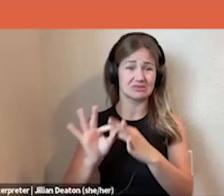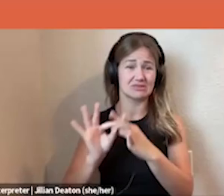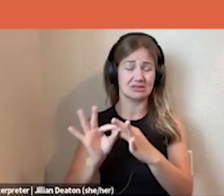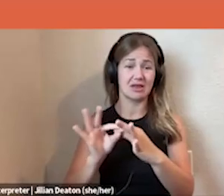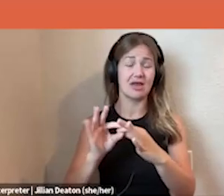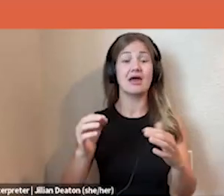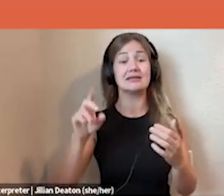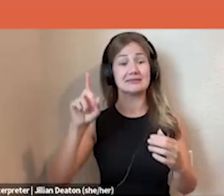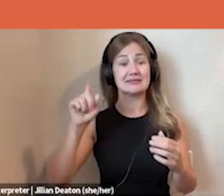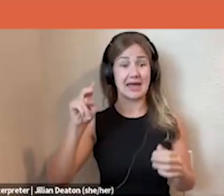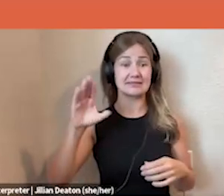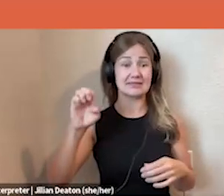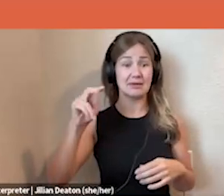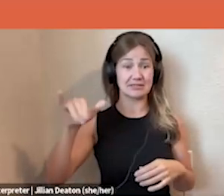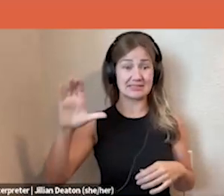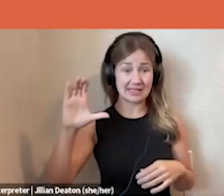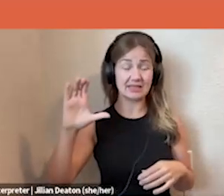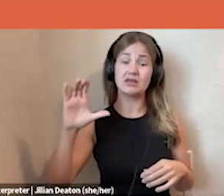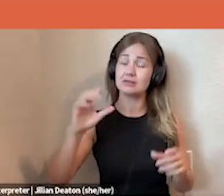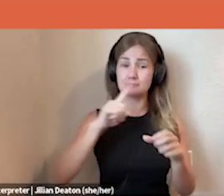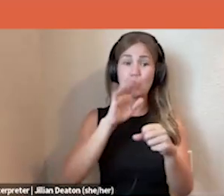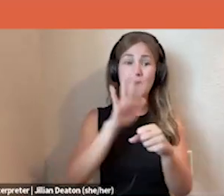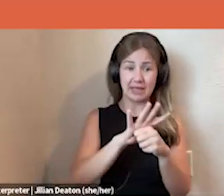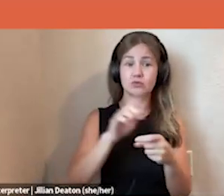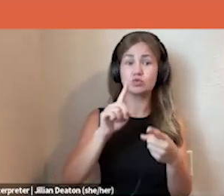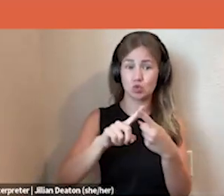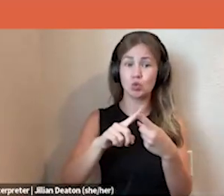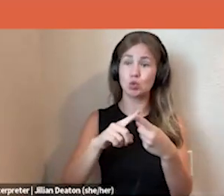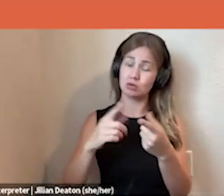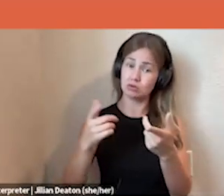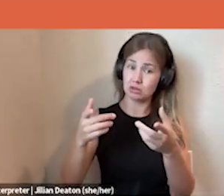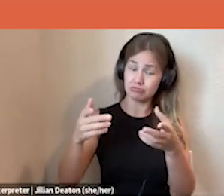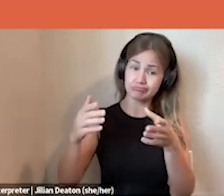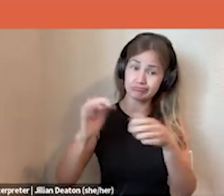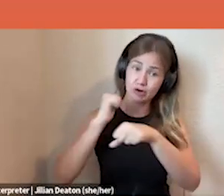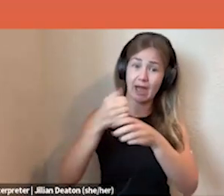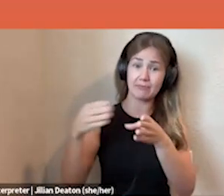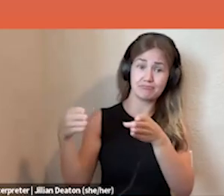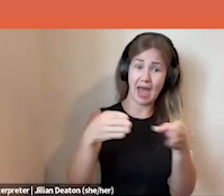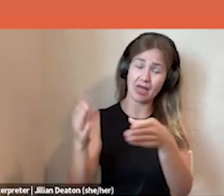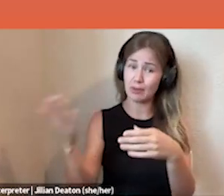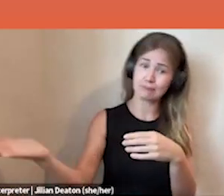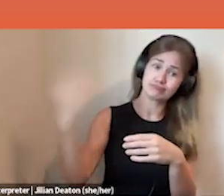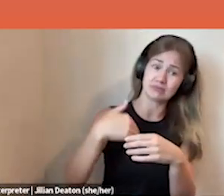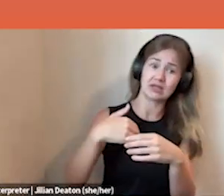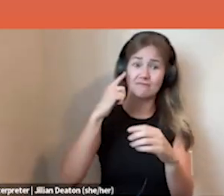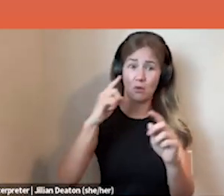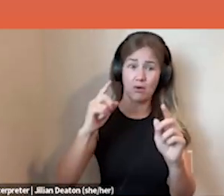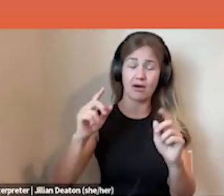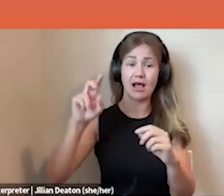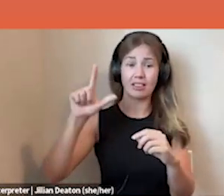making concerted efforts to collaborate and make pathways for Lenape artists and leaders to return to Lenape Hoking